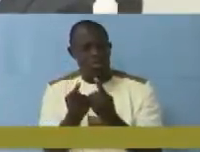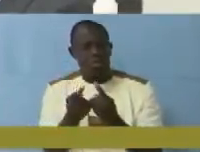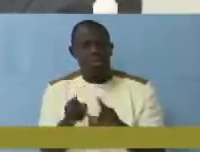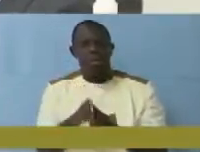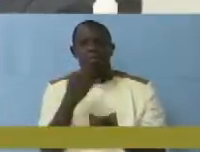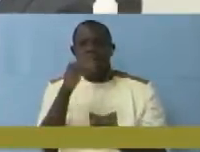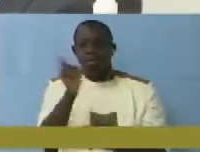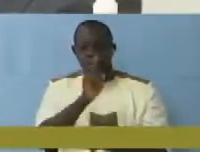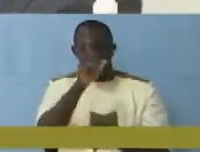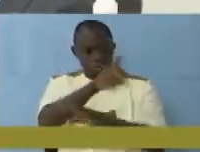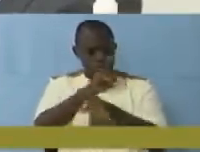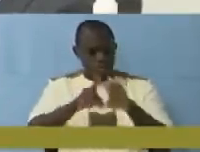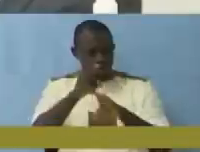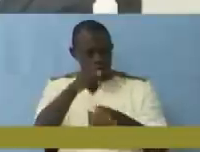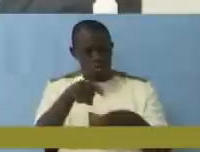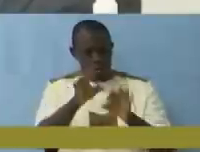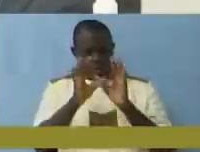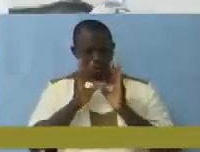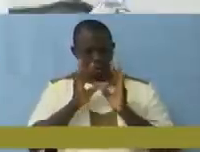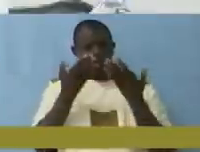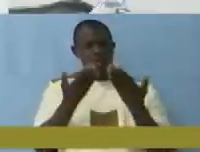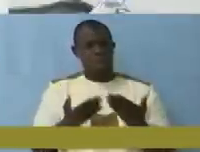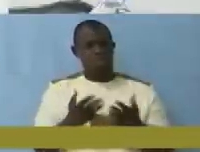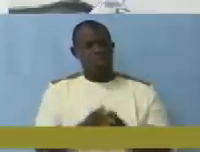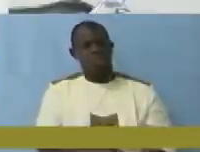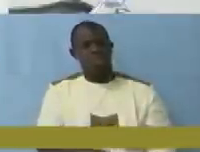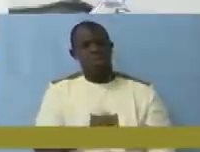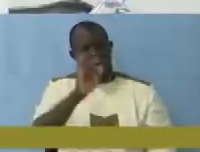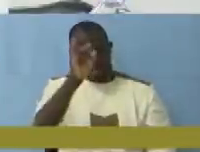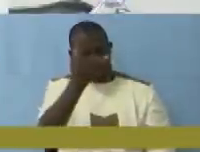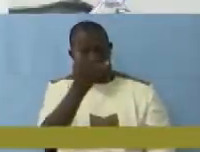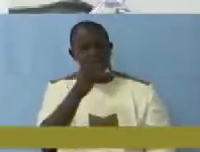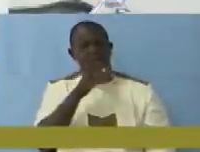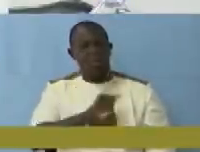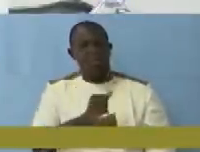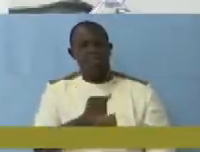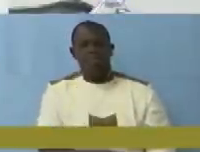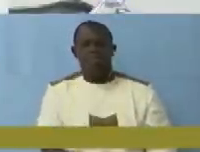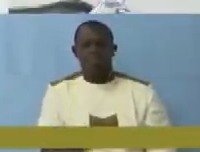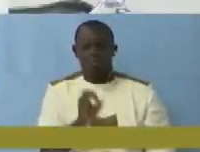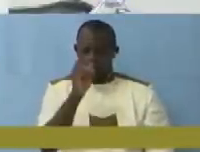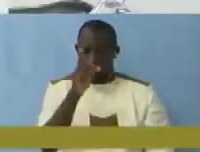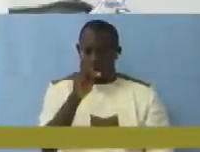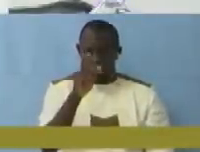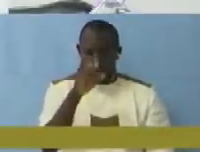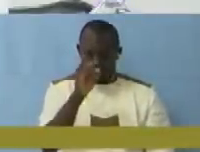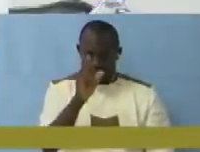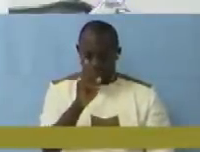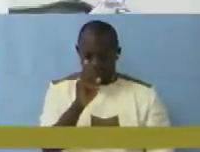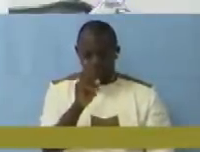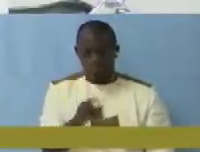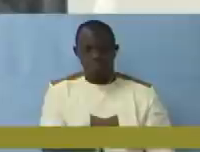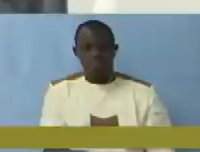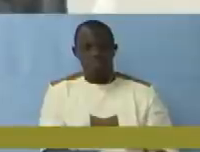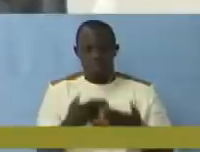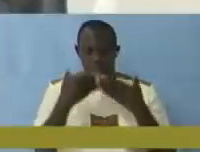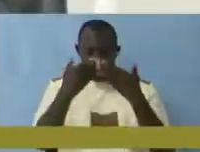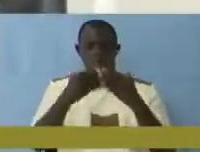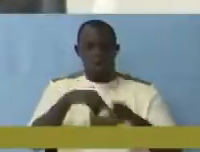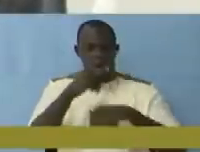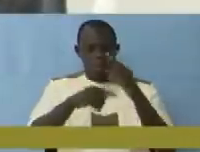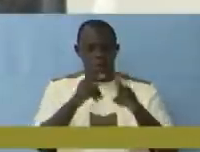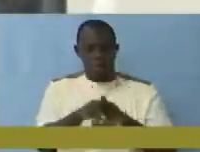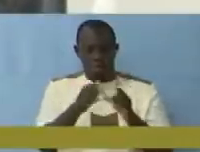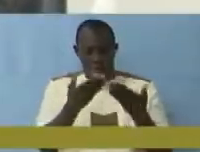the position you're taking? wala mo da load la ba be en ta kamba Yes, sir. ha Okay. Tell us about the setup of